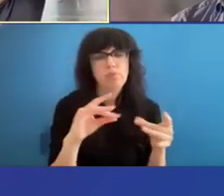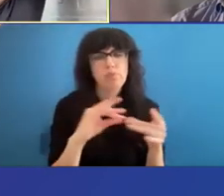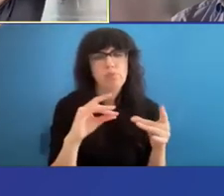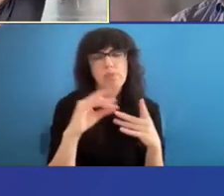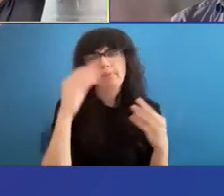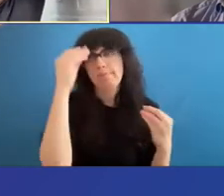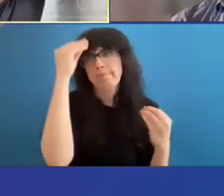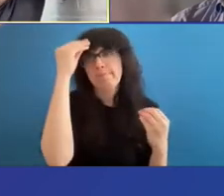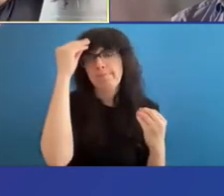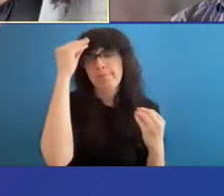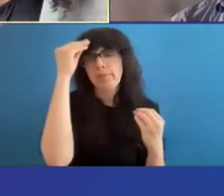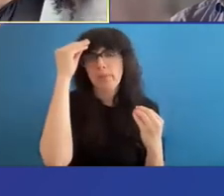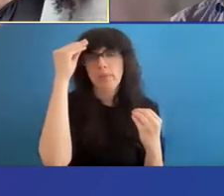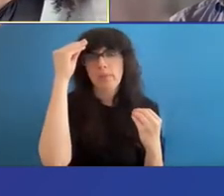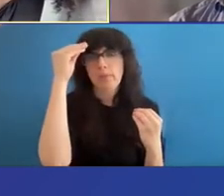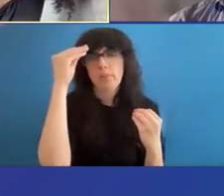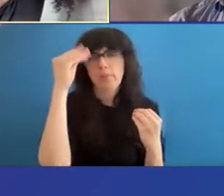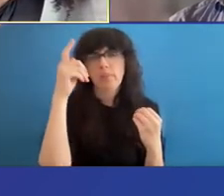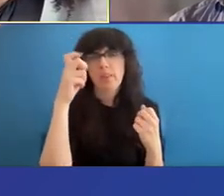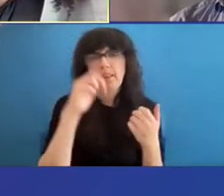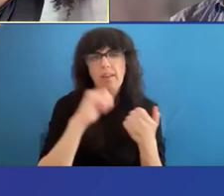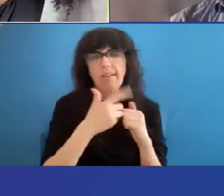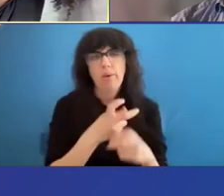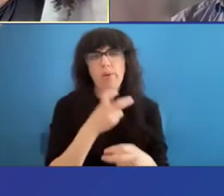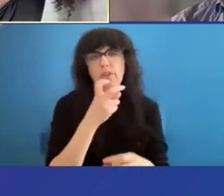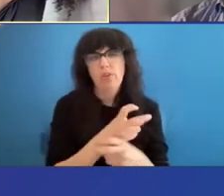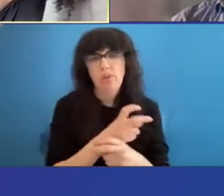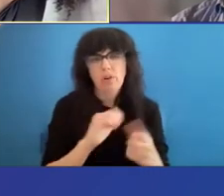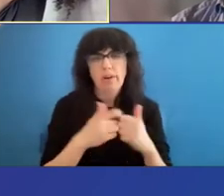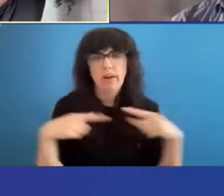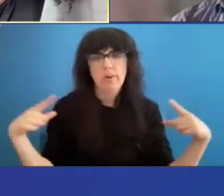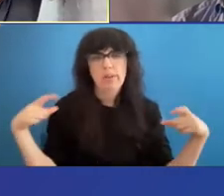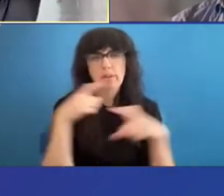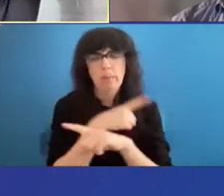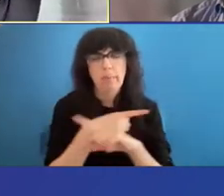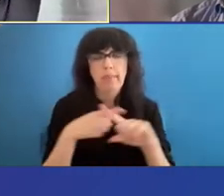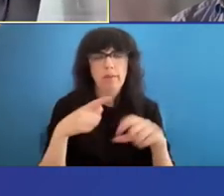on the difficulty and the complexity of making that happen.